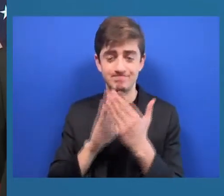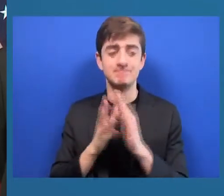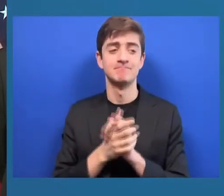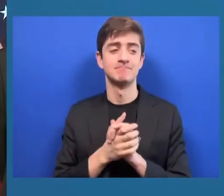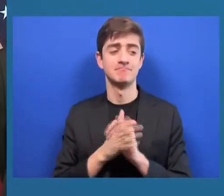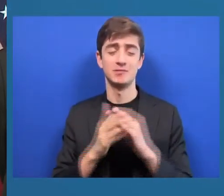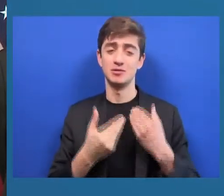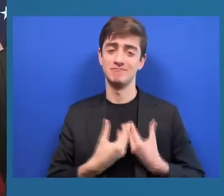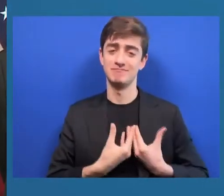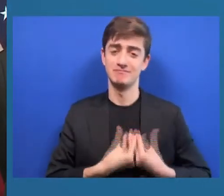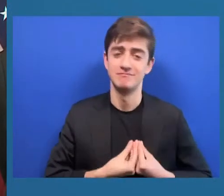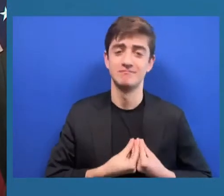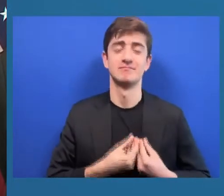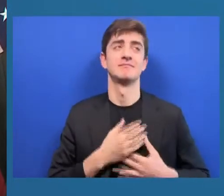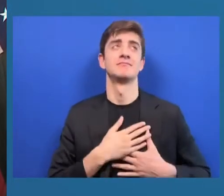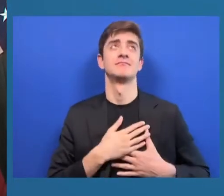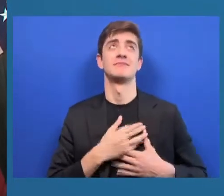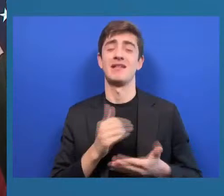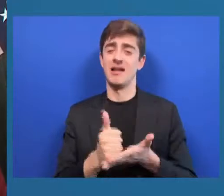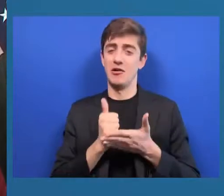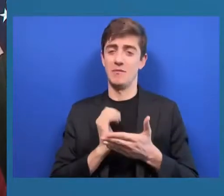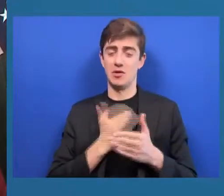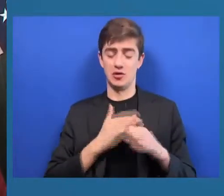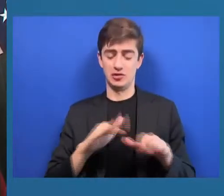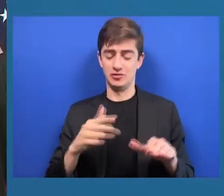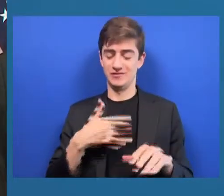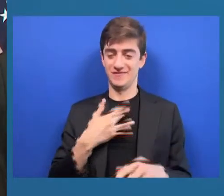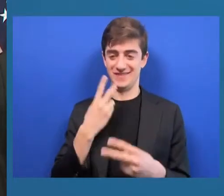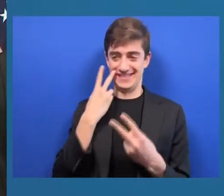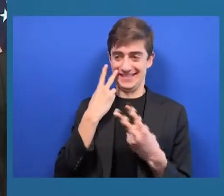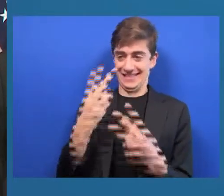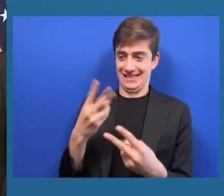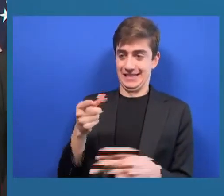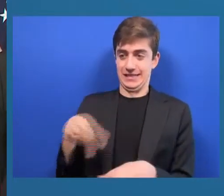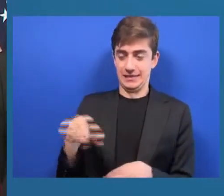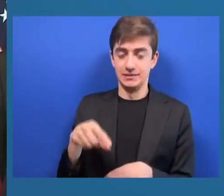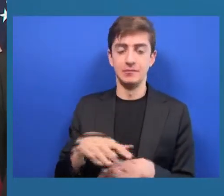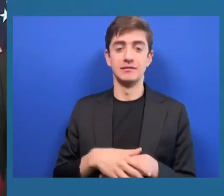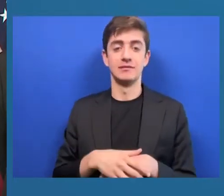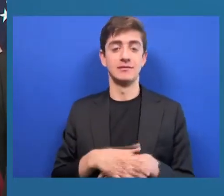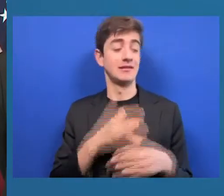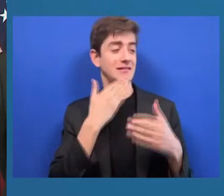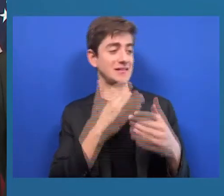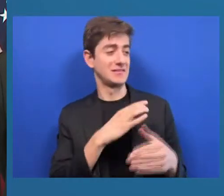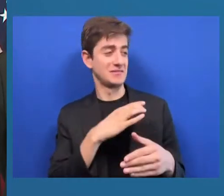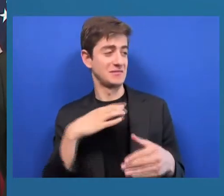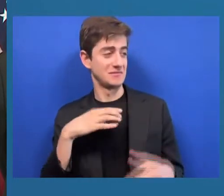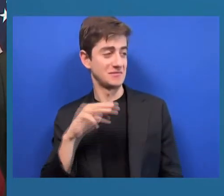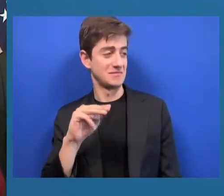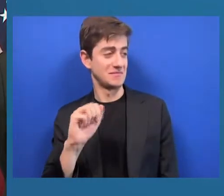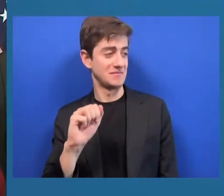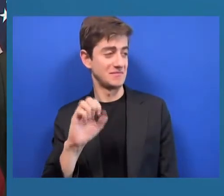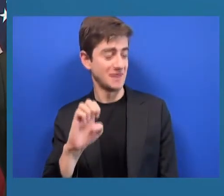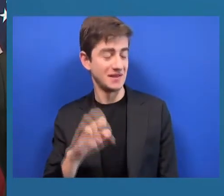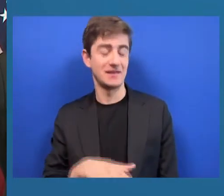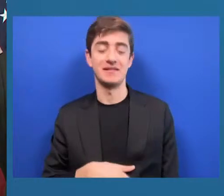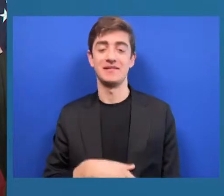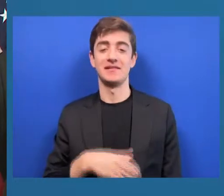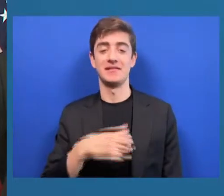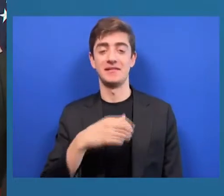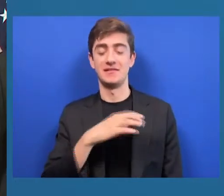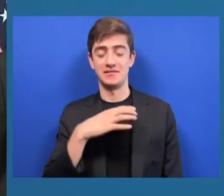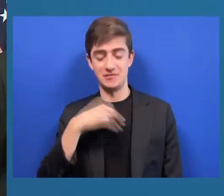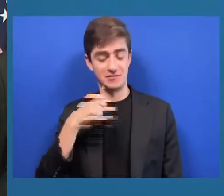children be seen. Thank you so much, Congresswoman Meng, Congressman